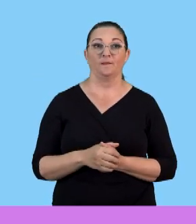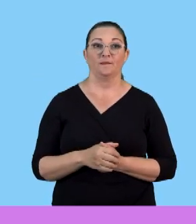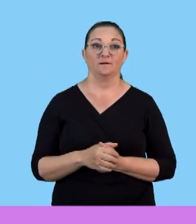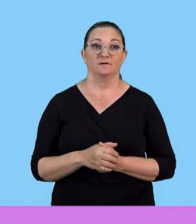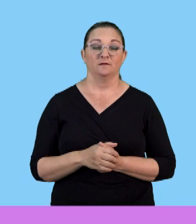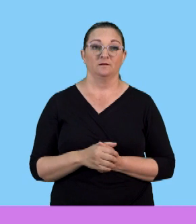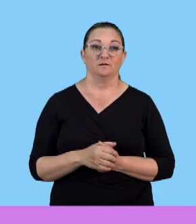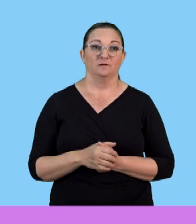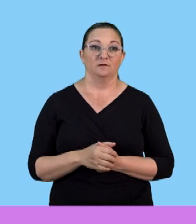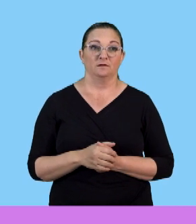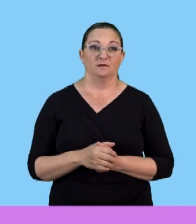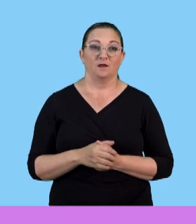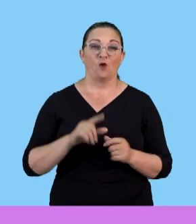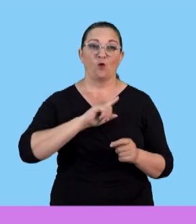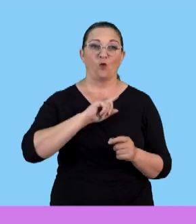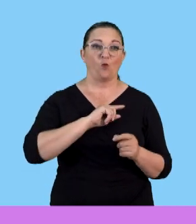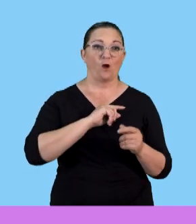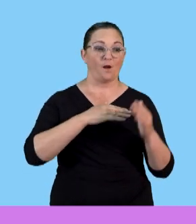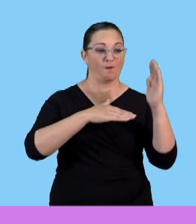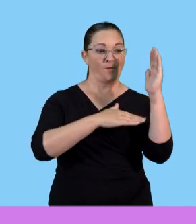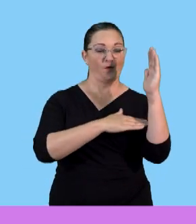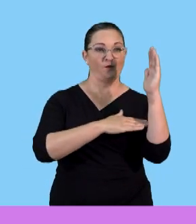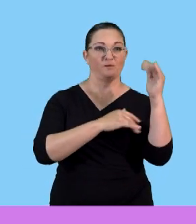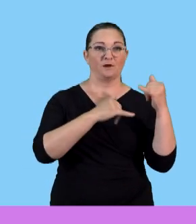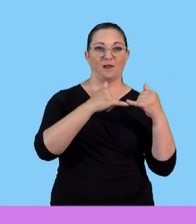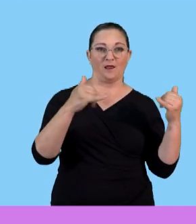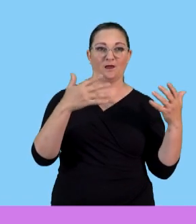this one is already aligned with both variables.